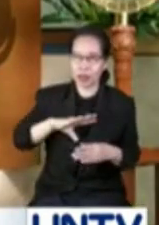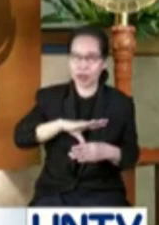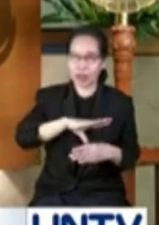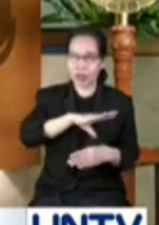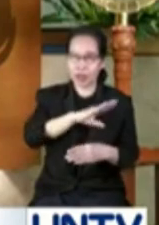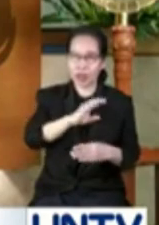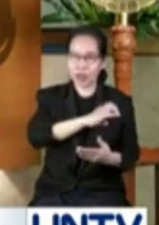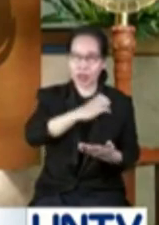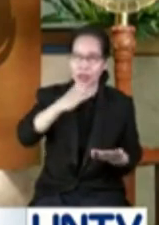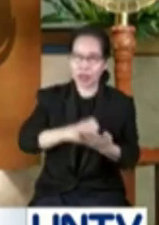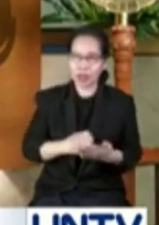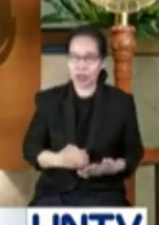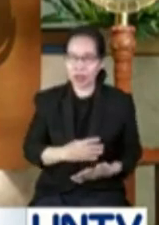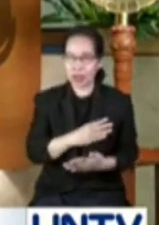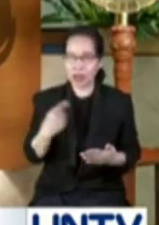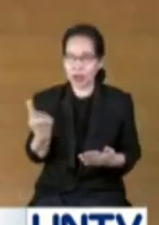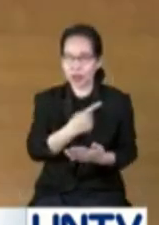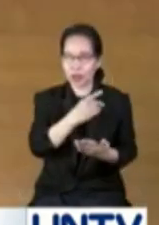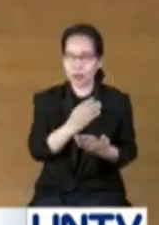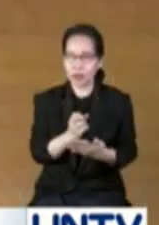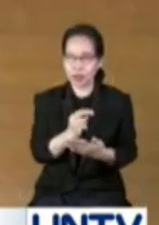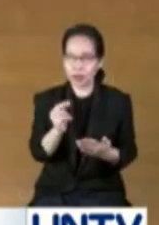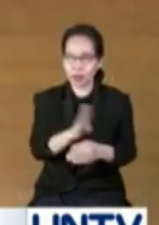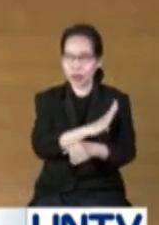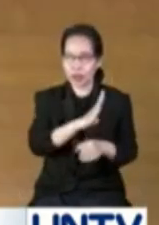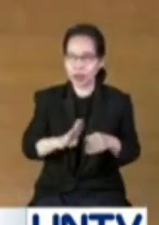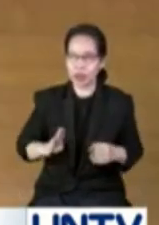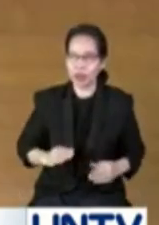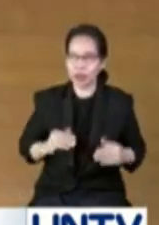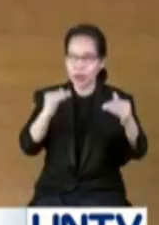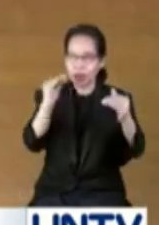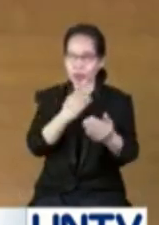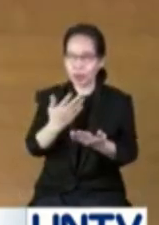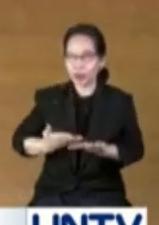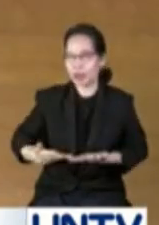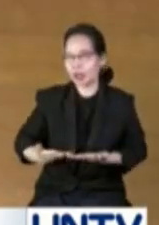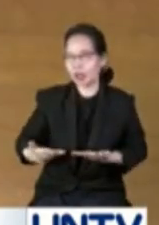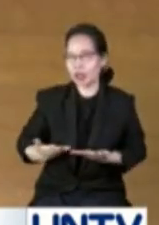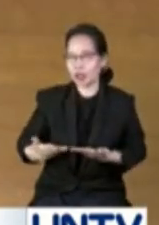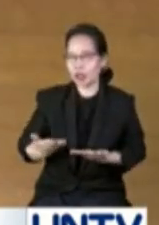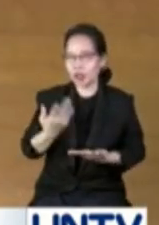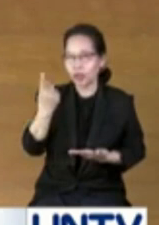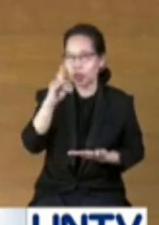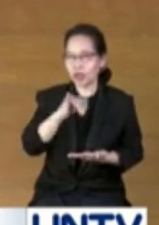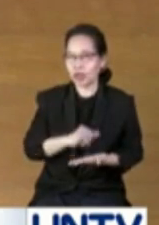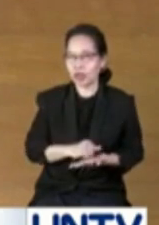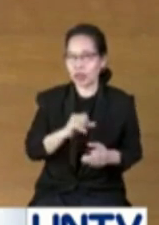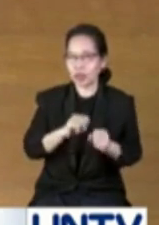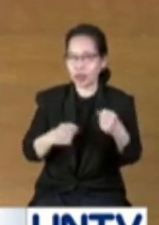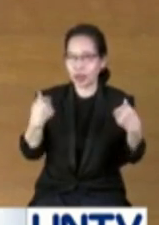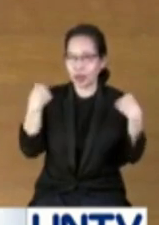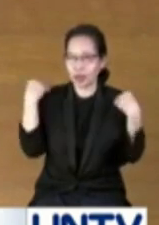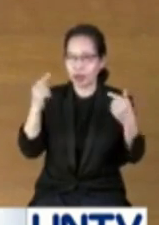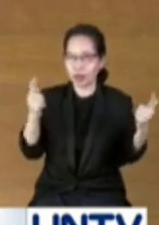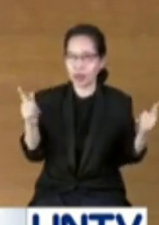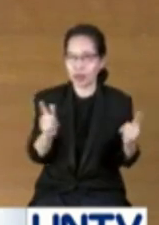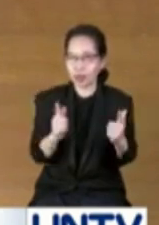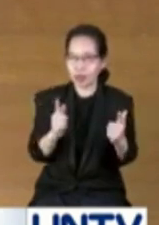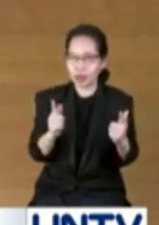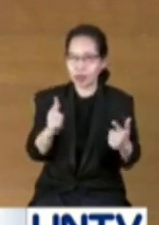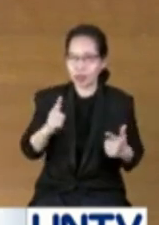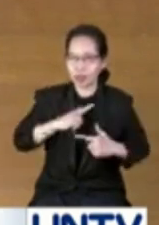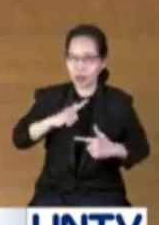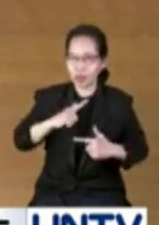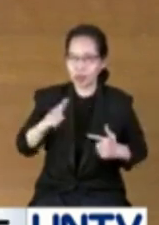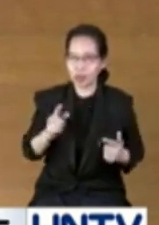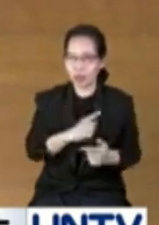are aggressive in our investment in business promotions and facilitations. For that, We have not limited ourselves to the local economy, but